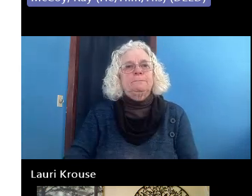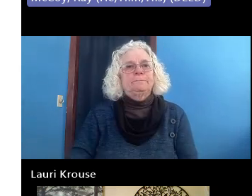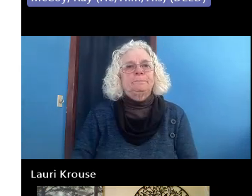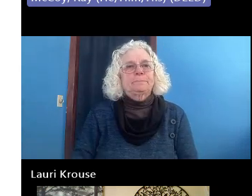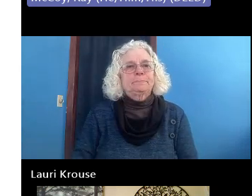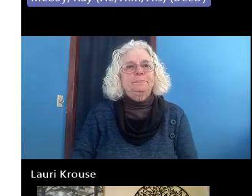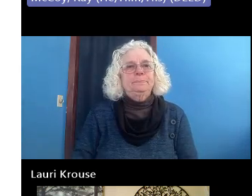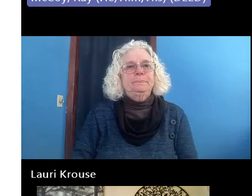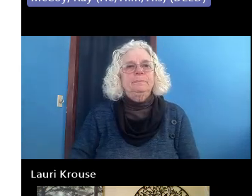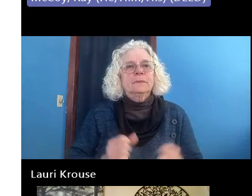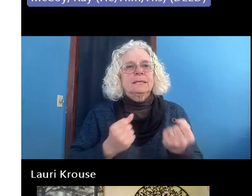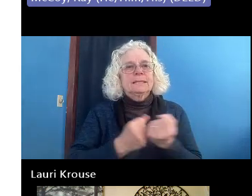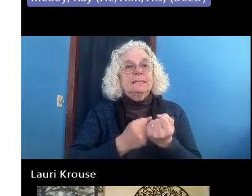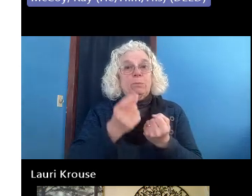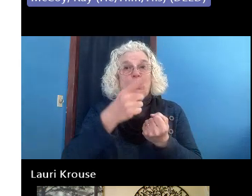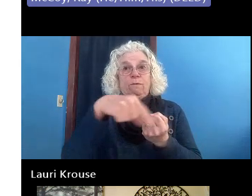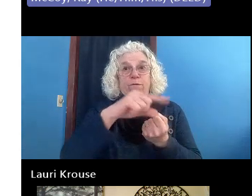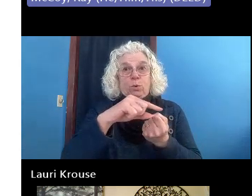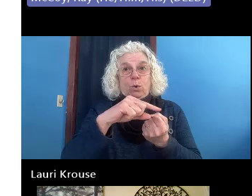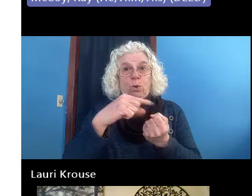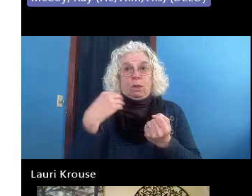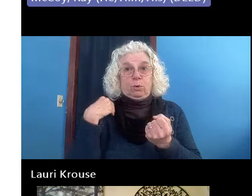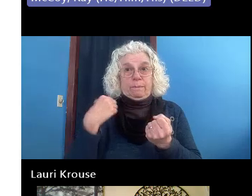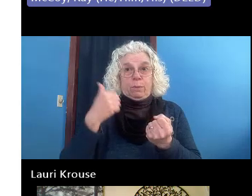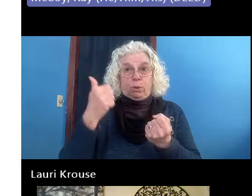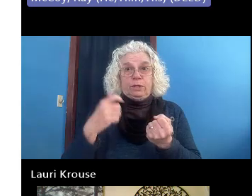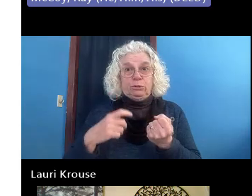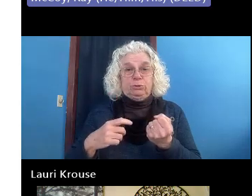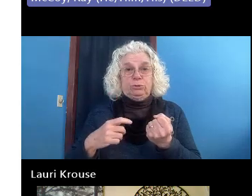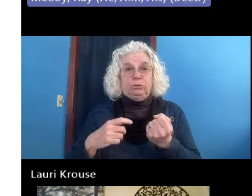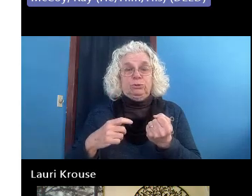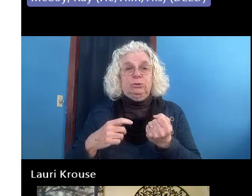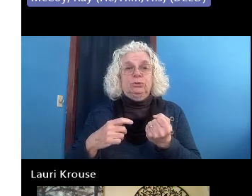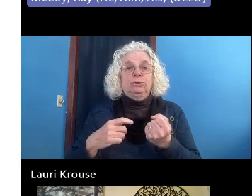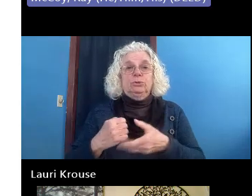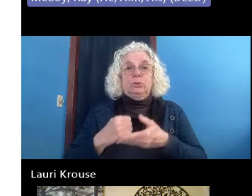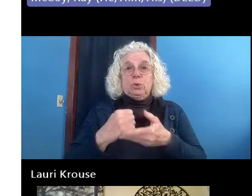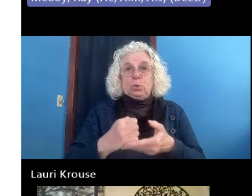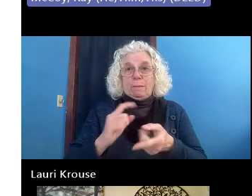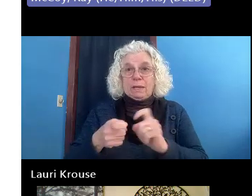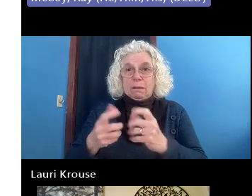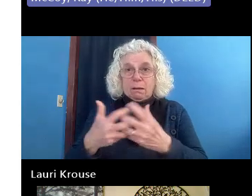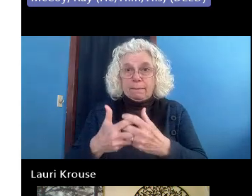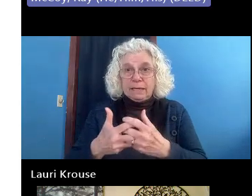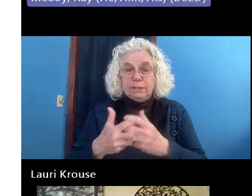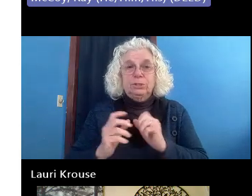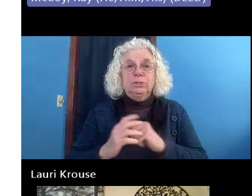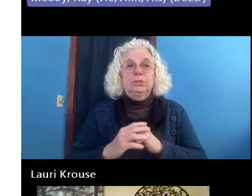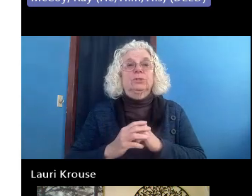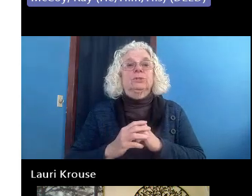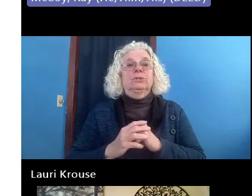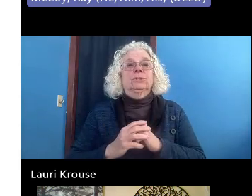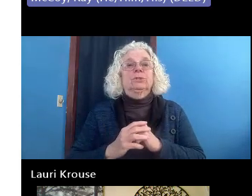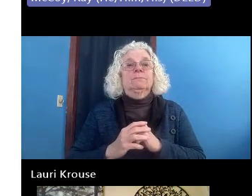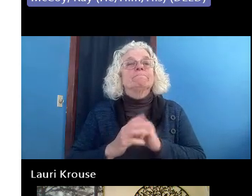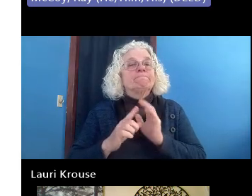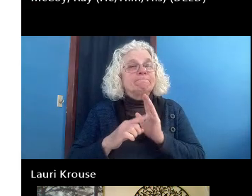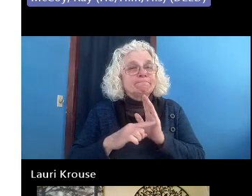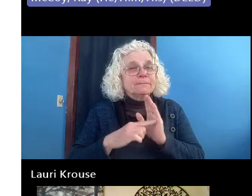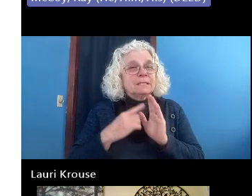in terms of making reasonable accommodations for their employees or applicants with disabilities, unfortunately, there are specific times